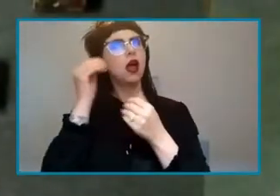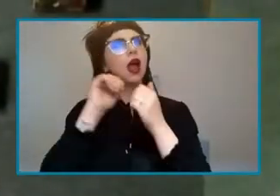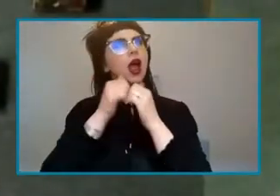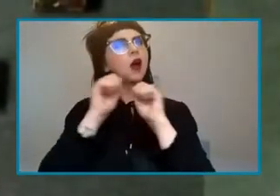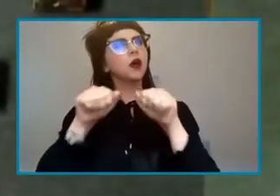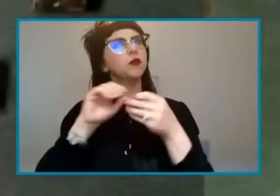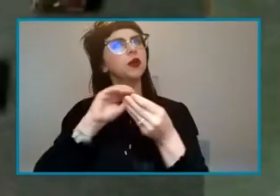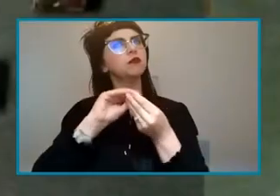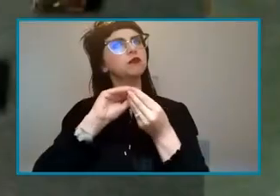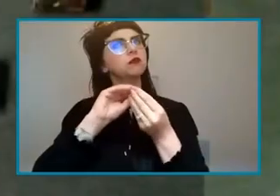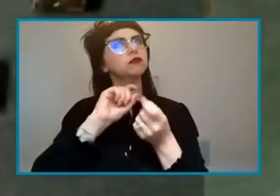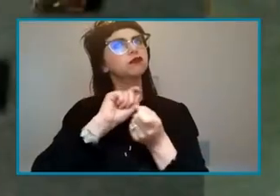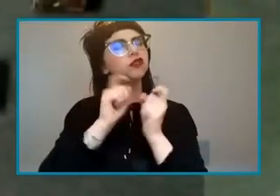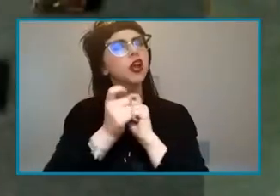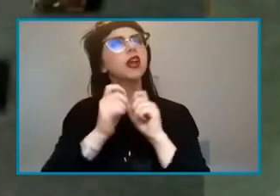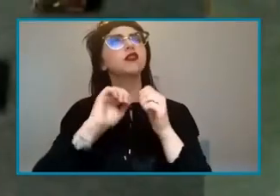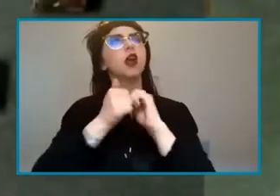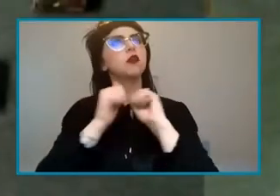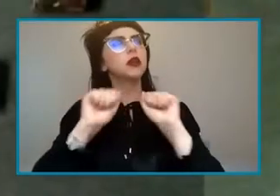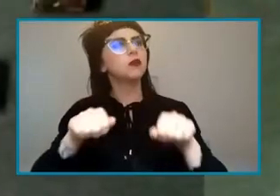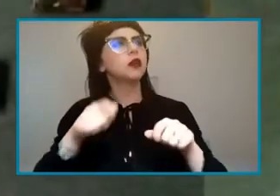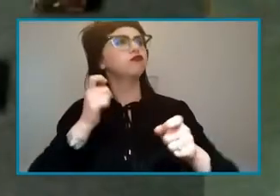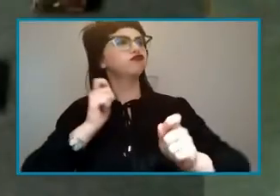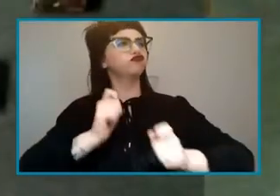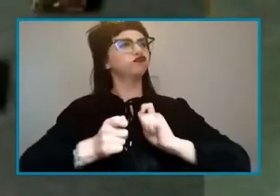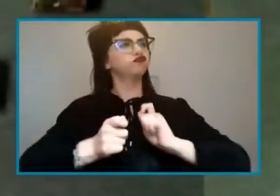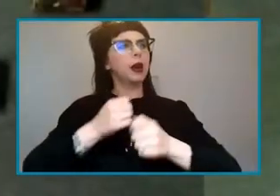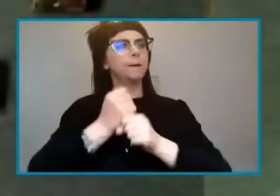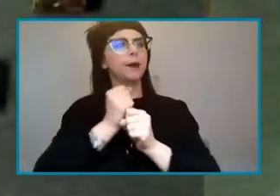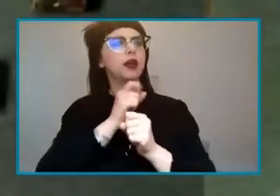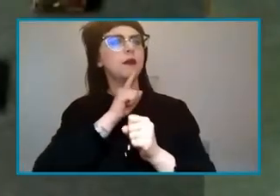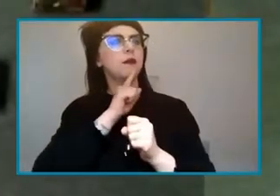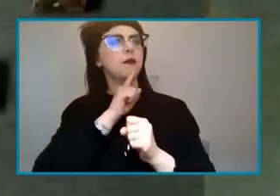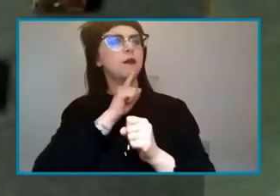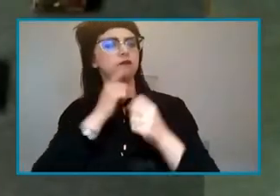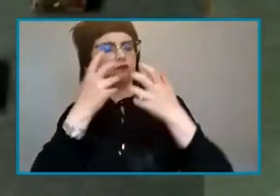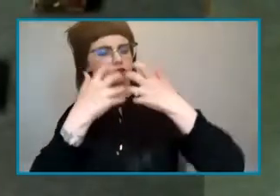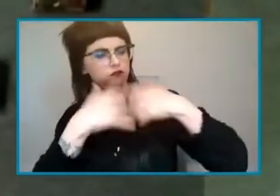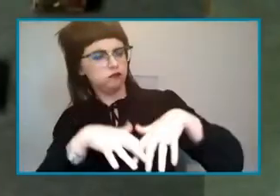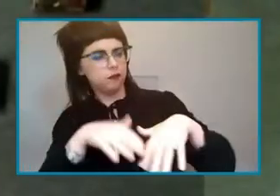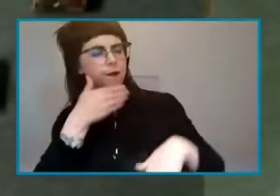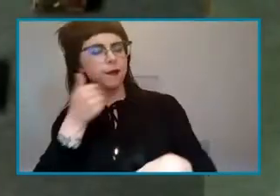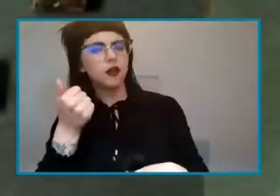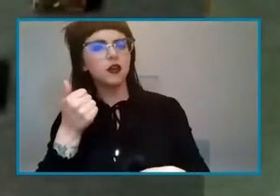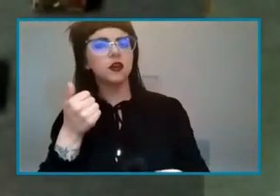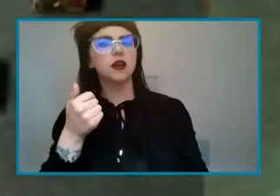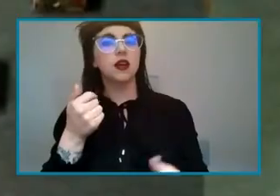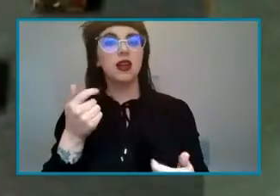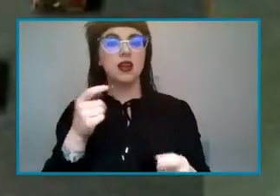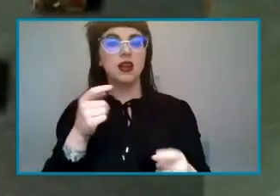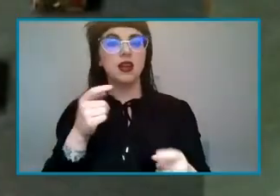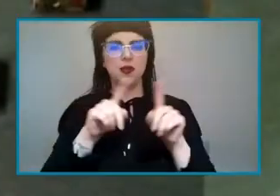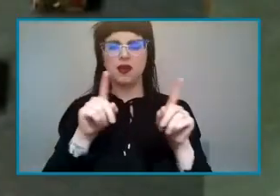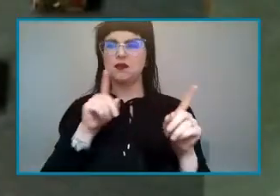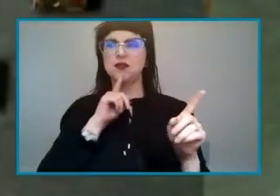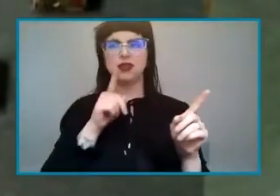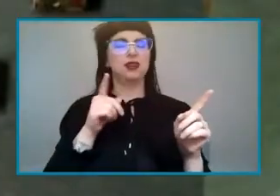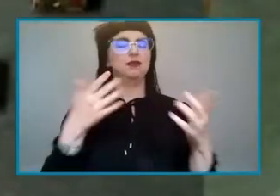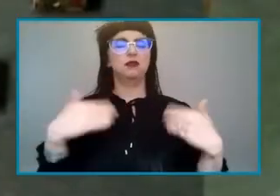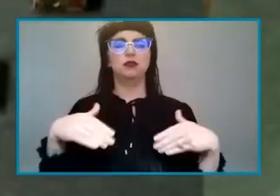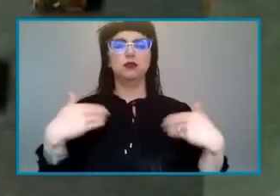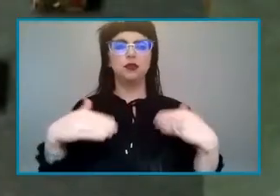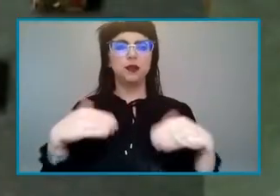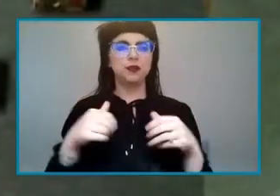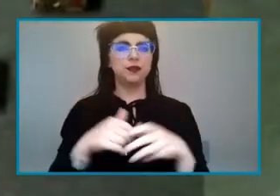of more connections in your ease time. And I really appreciated that. I was able to